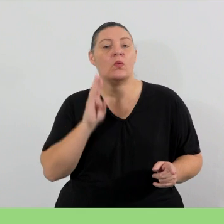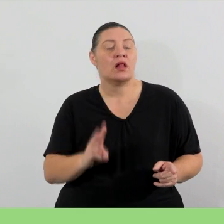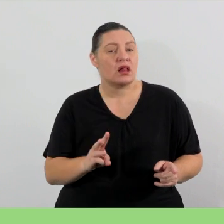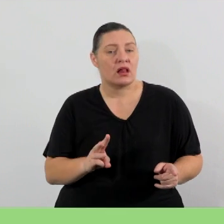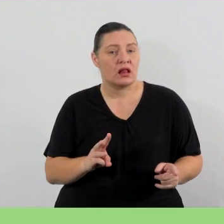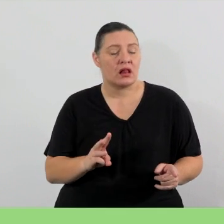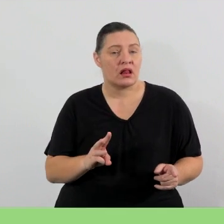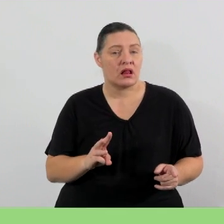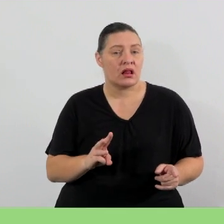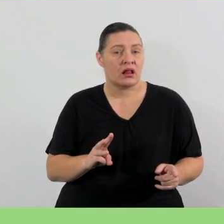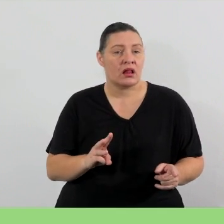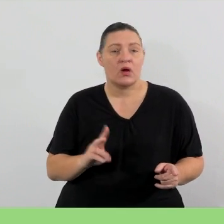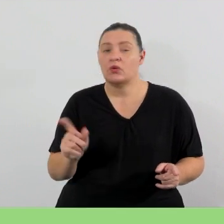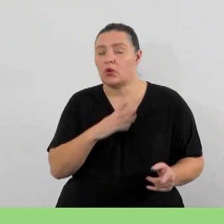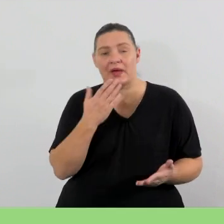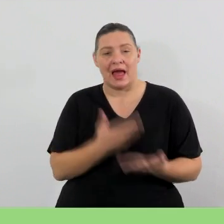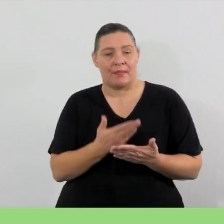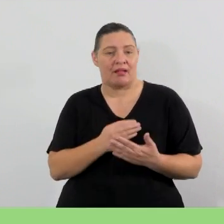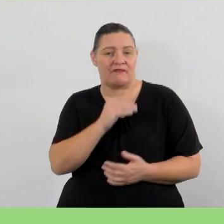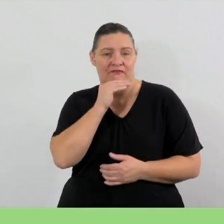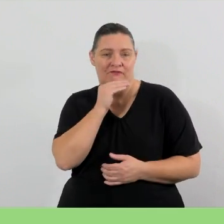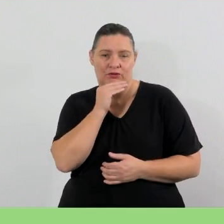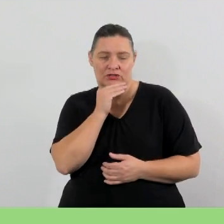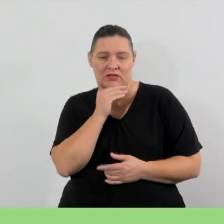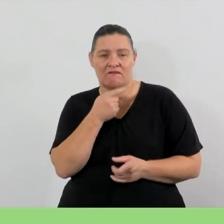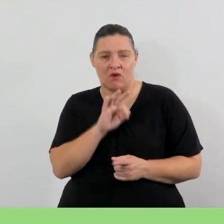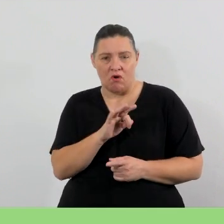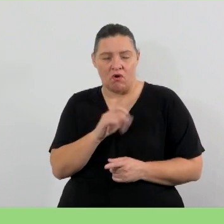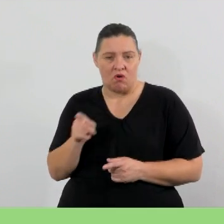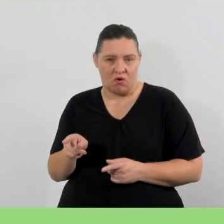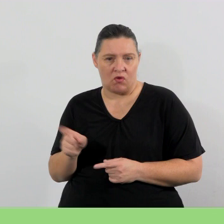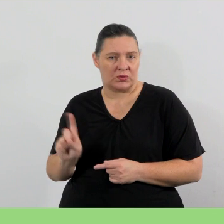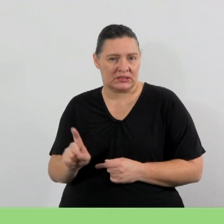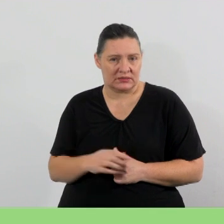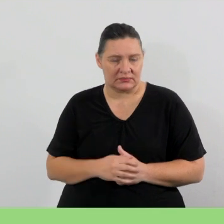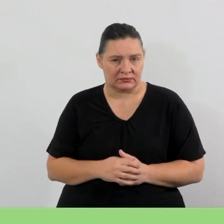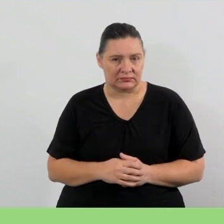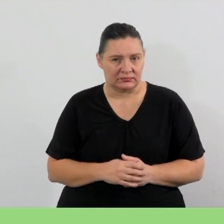will and there will not be enough food for the